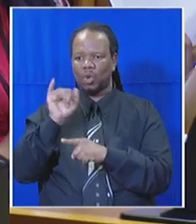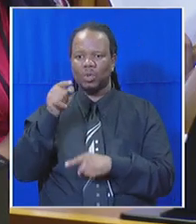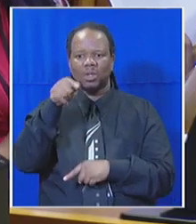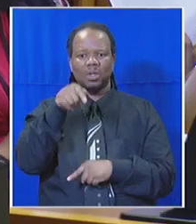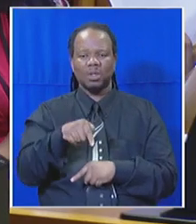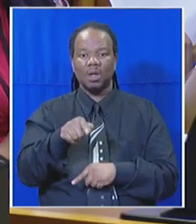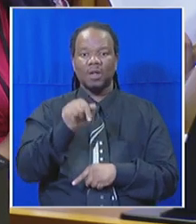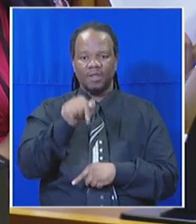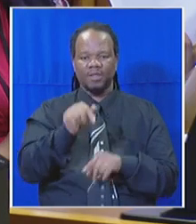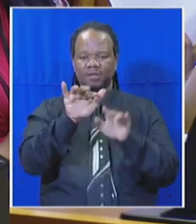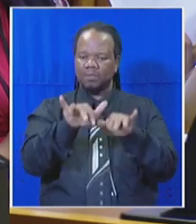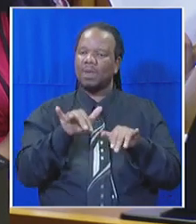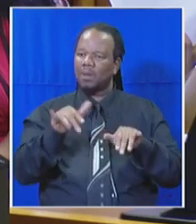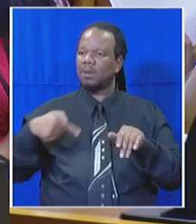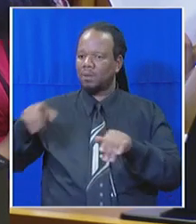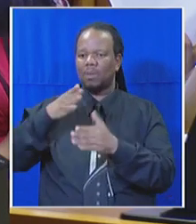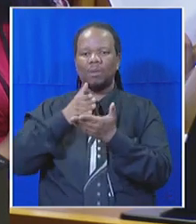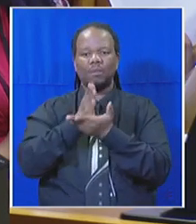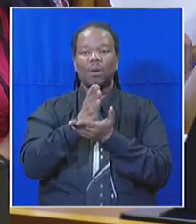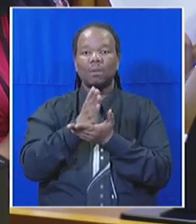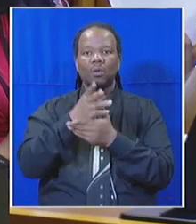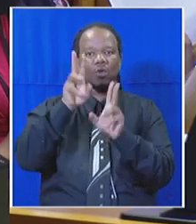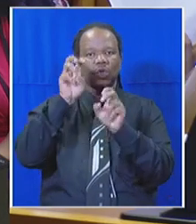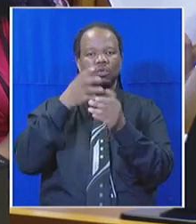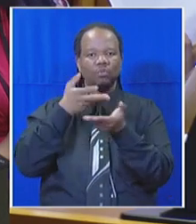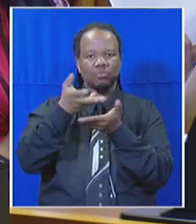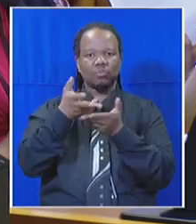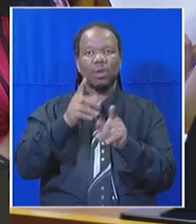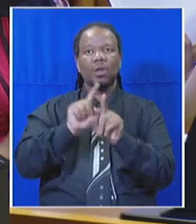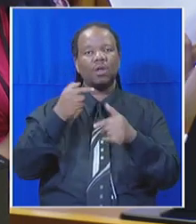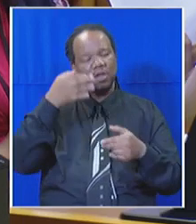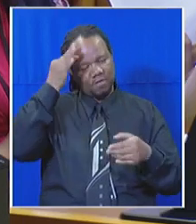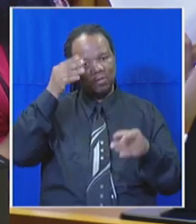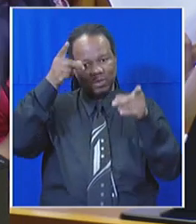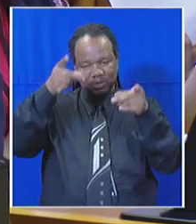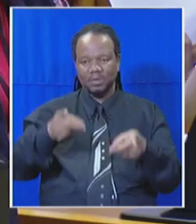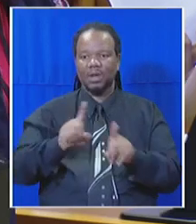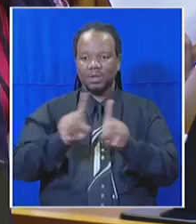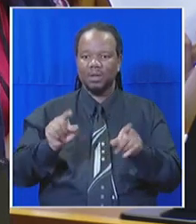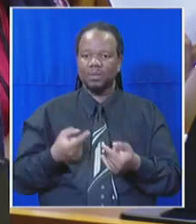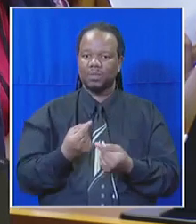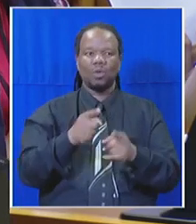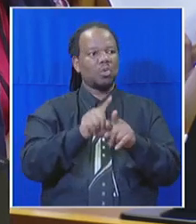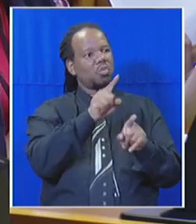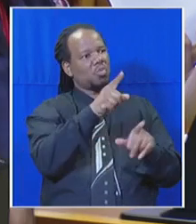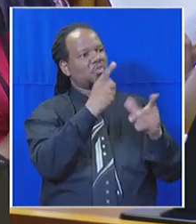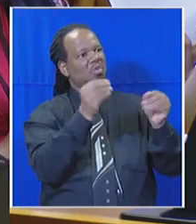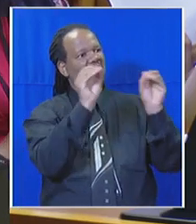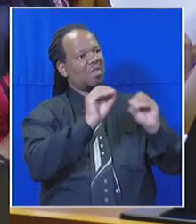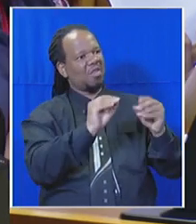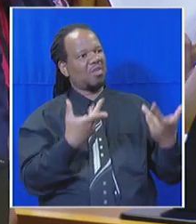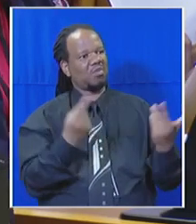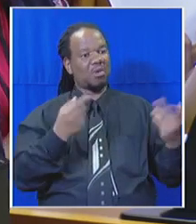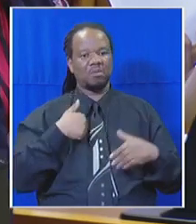is Parliament, we've got the right to raise whatever issue we want. So we decided to raise those issues here, and there is nothing she can do about it. And it's